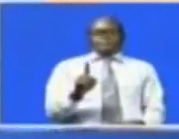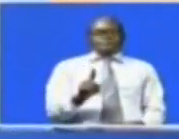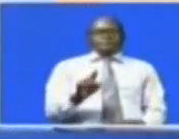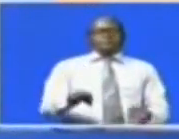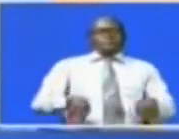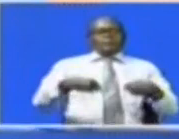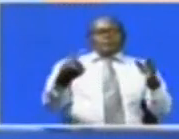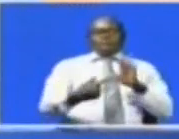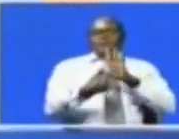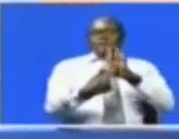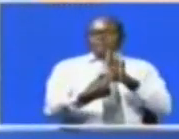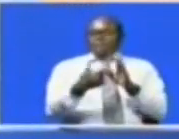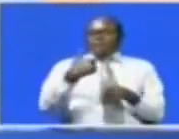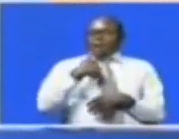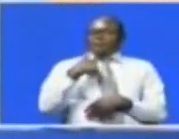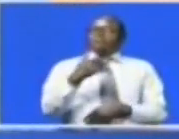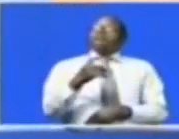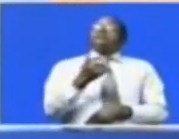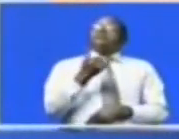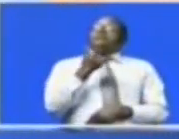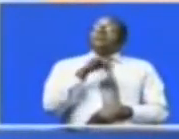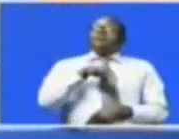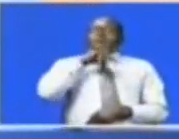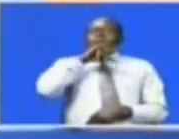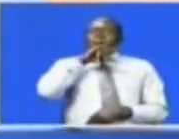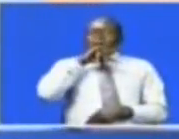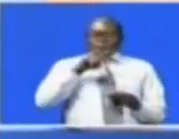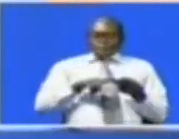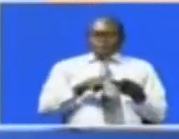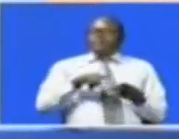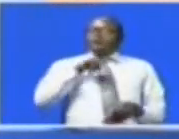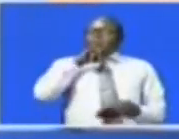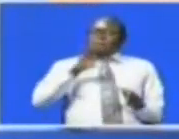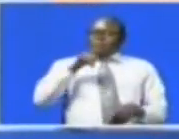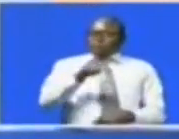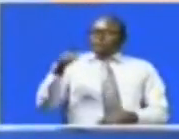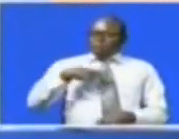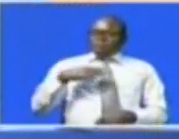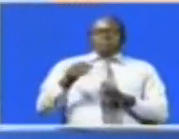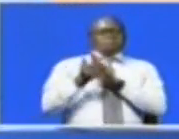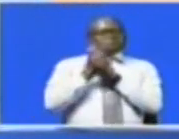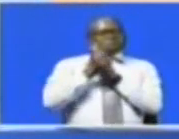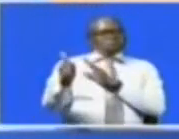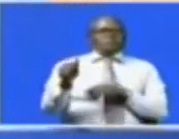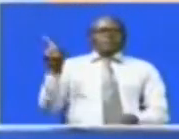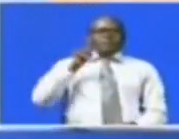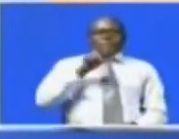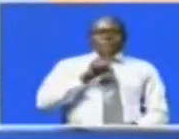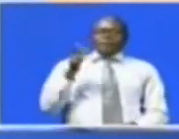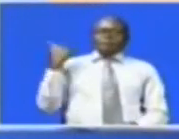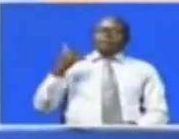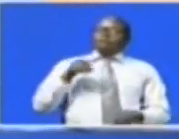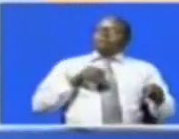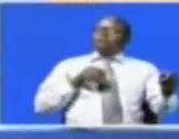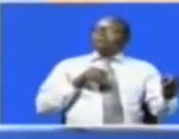they'll give you an example. We have Uganda, they're armed. We have Tanzania. Uganda, most of these guys are veterans. People who have fought